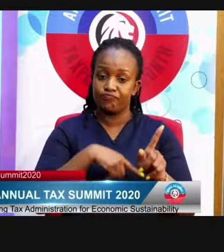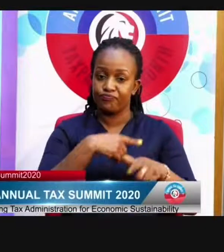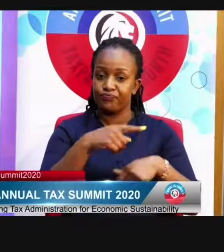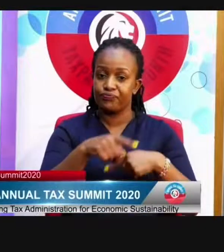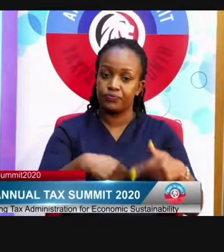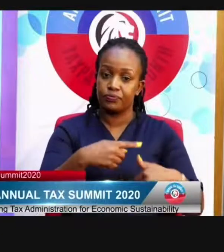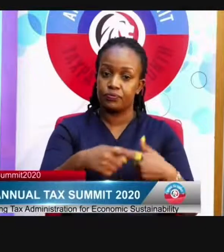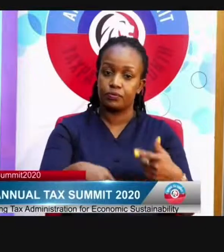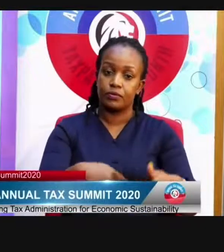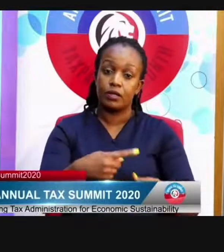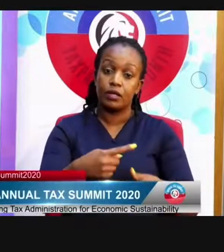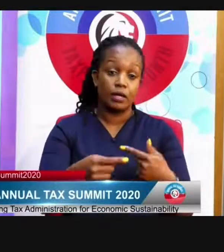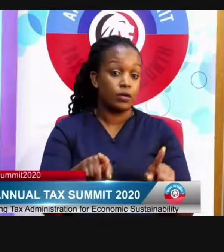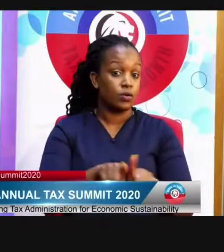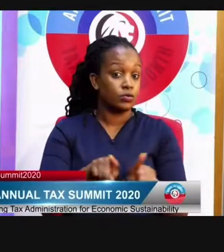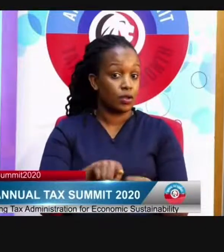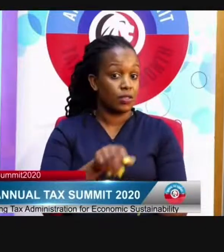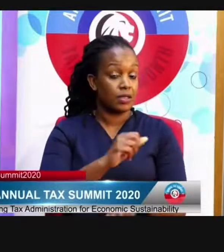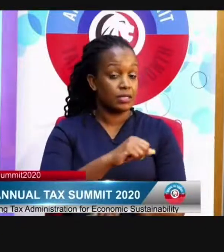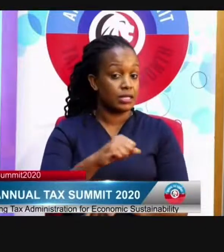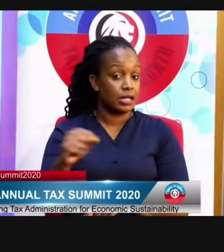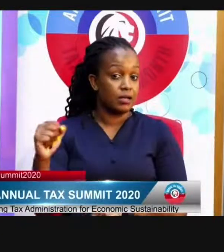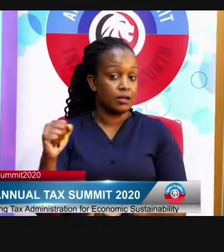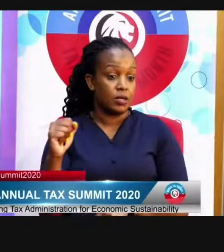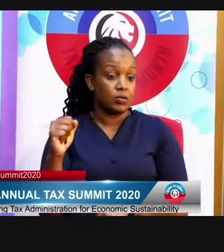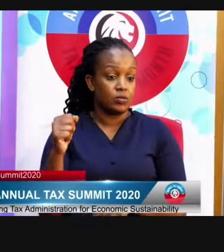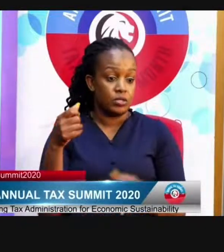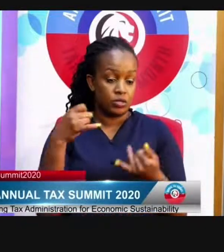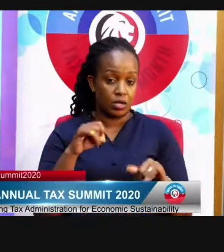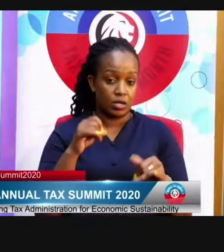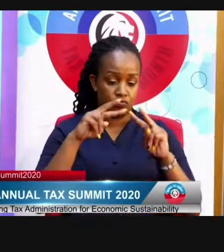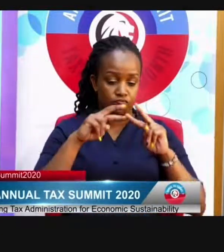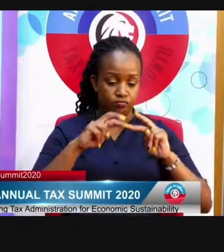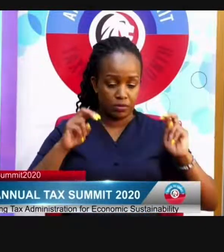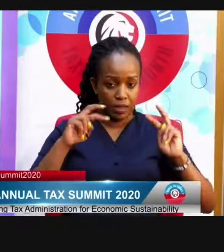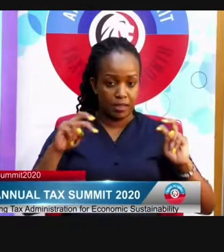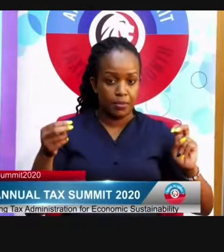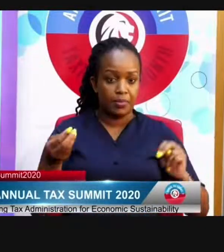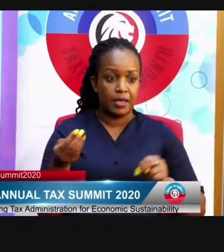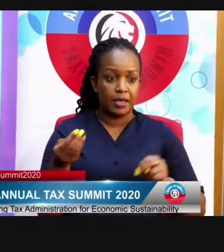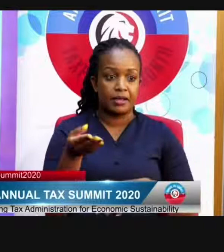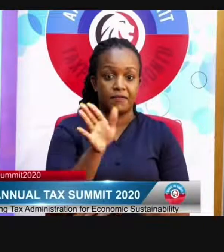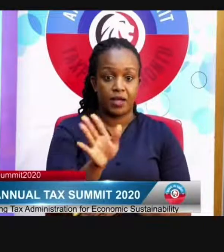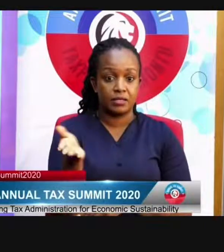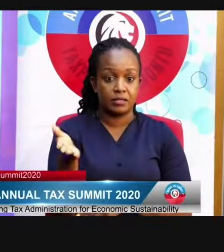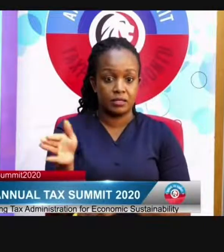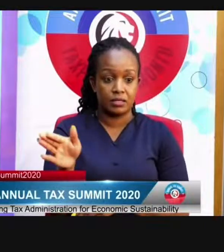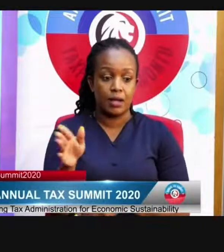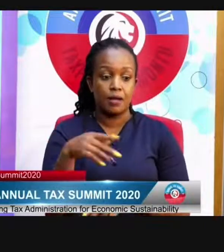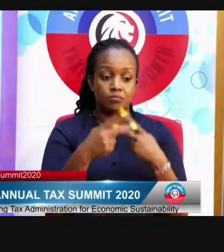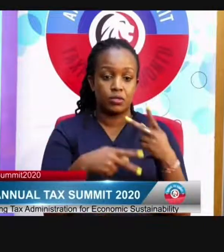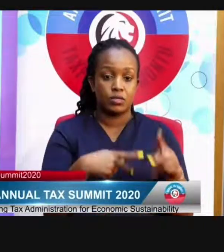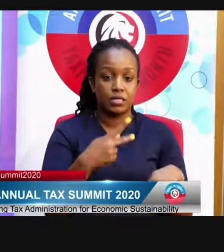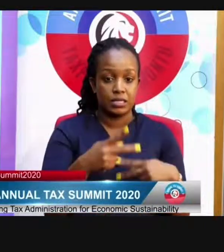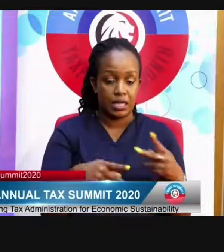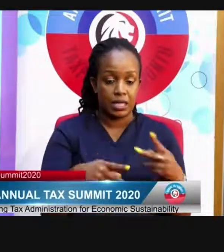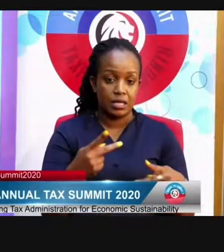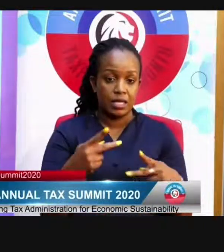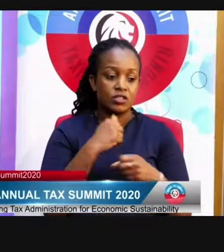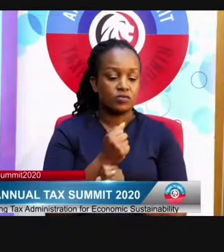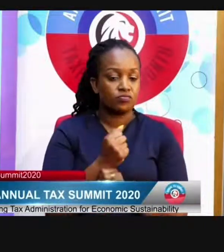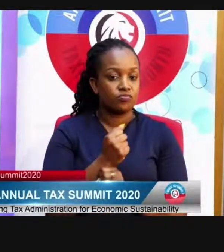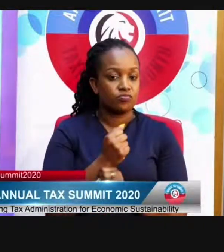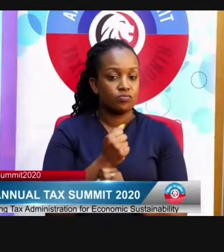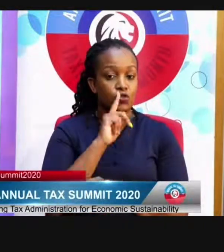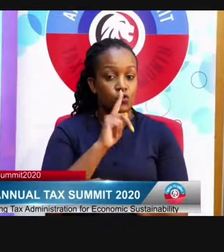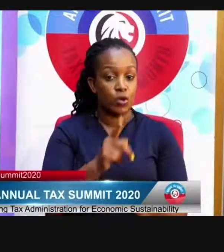fast-tracked the VAT refunds and the overall refunds process just to make sure that we improve the liquidity